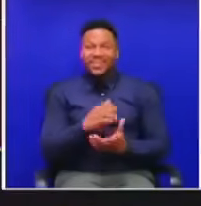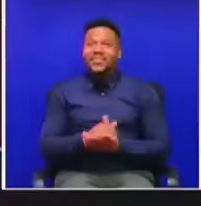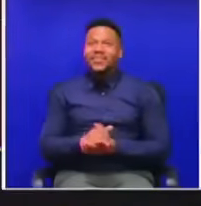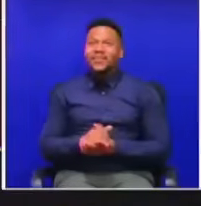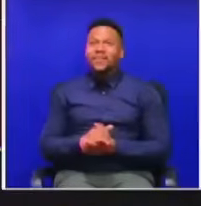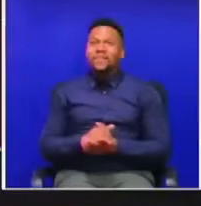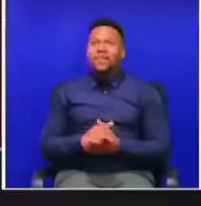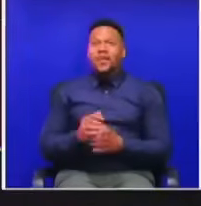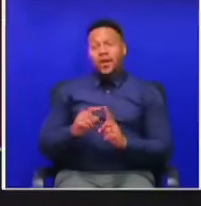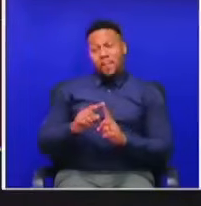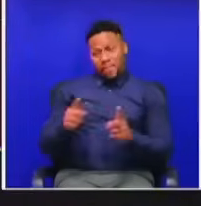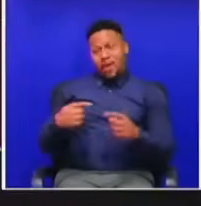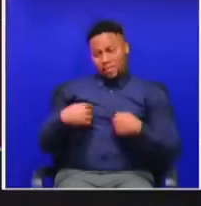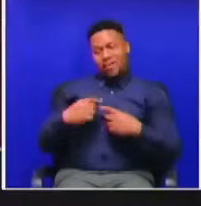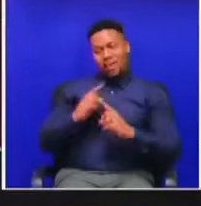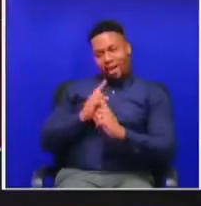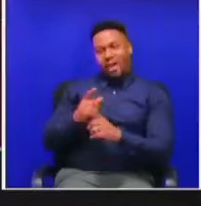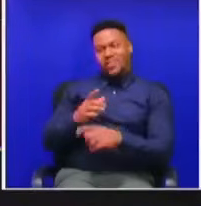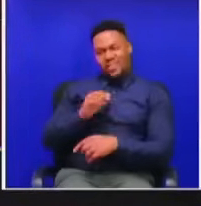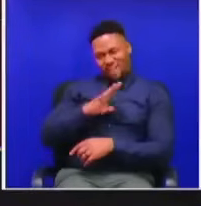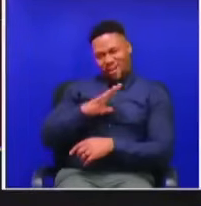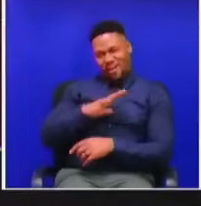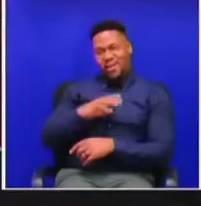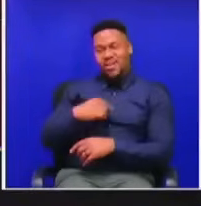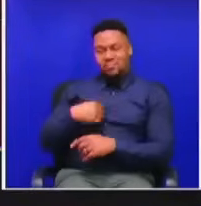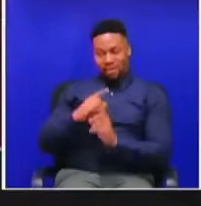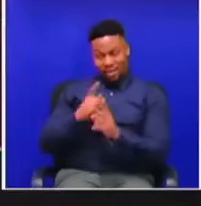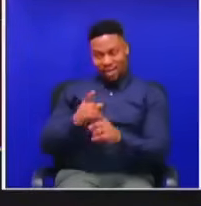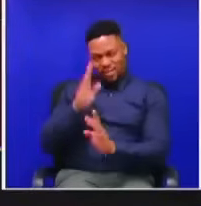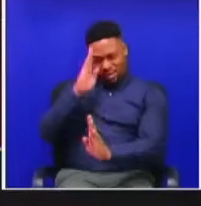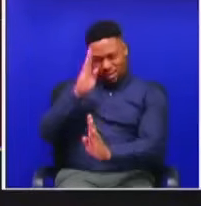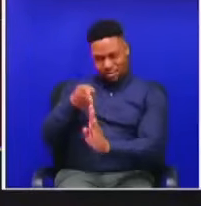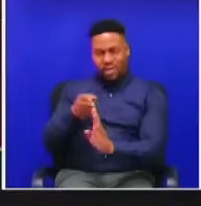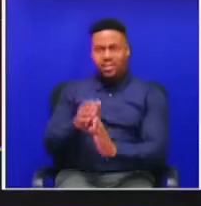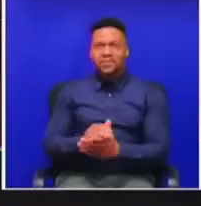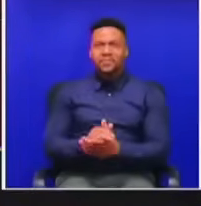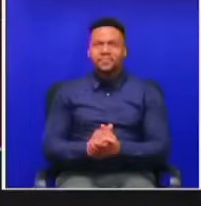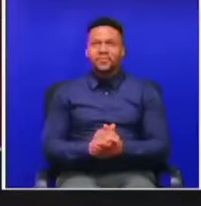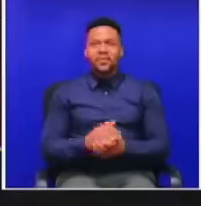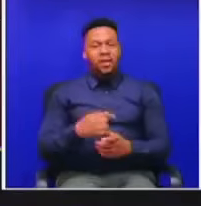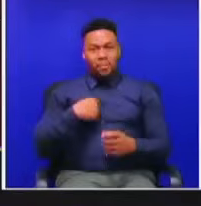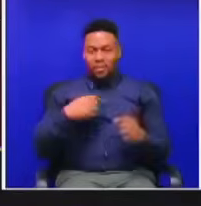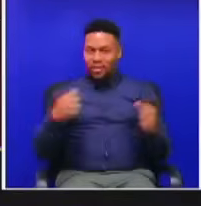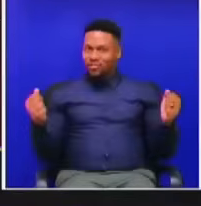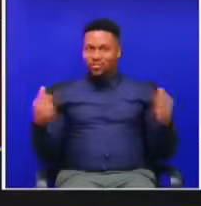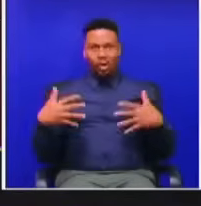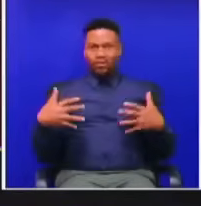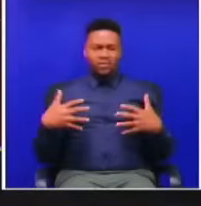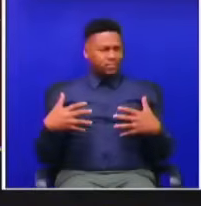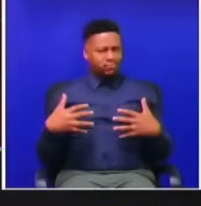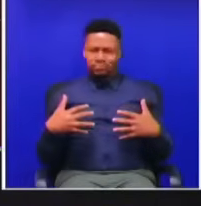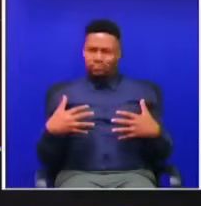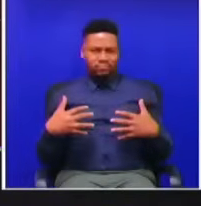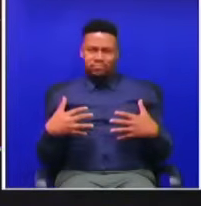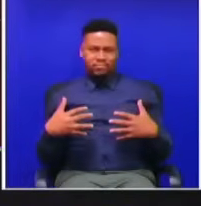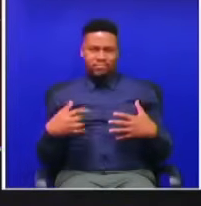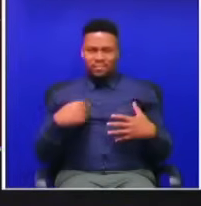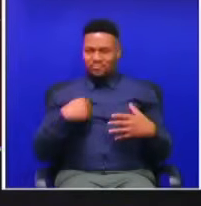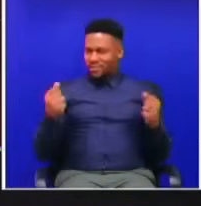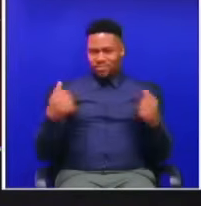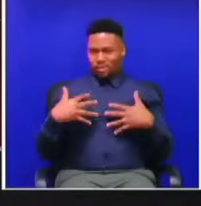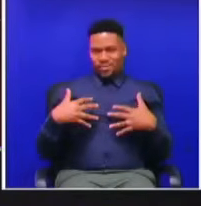But let me answer you directly. I am not shocked. Point number 1, I am not